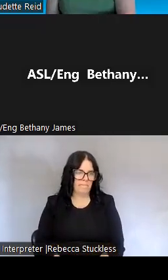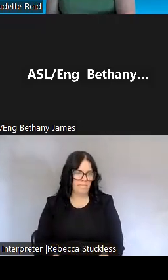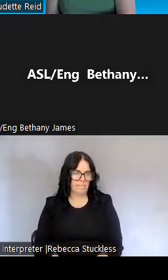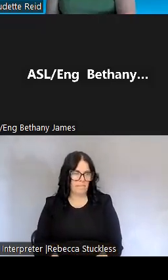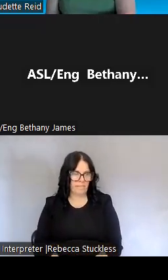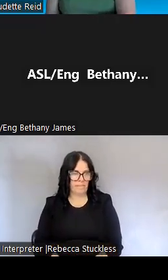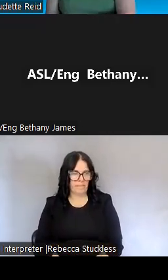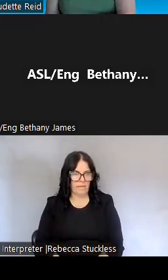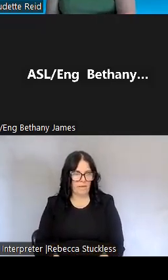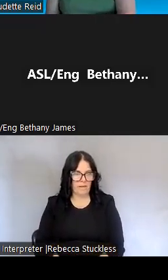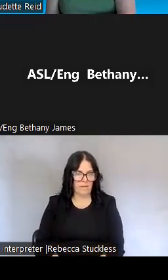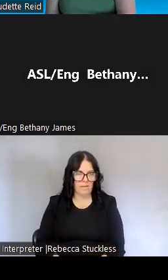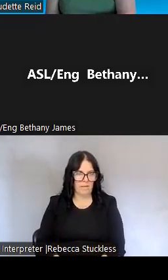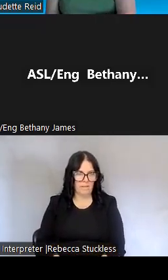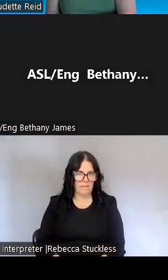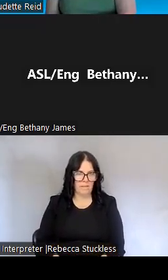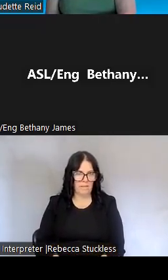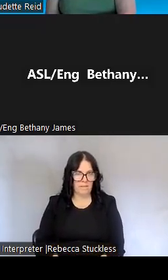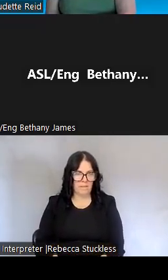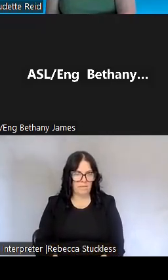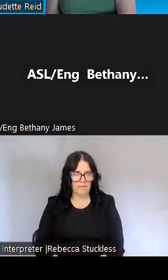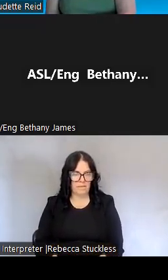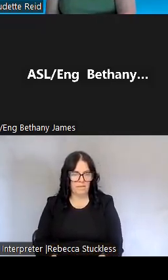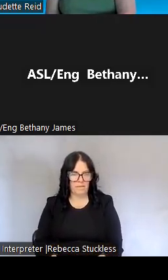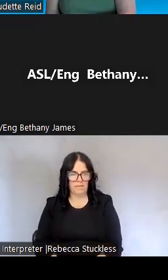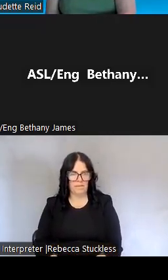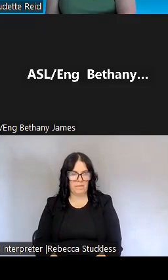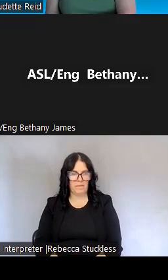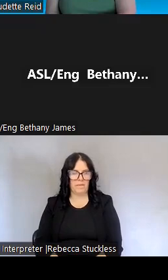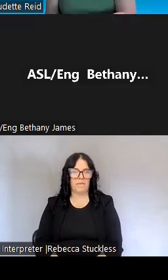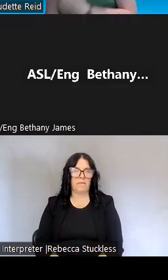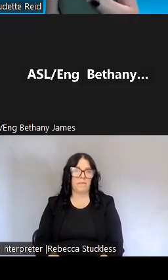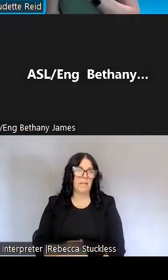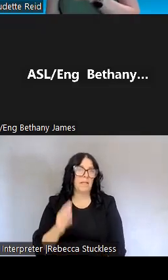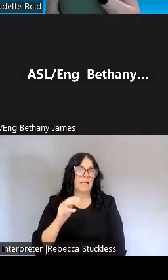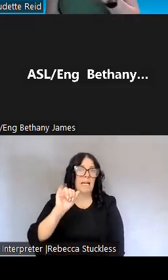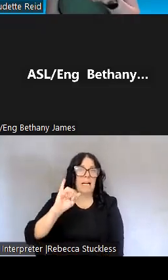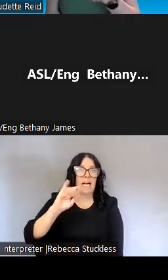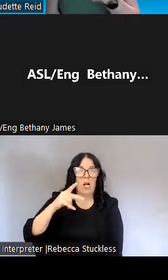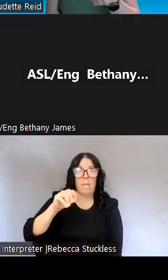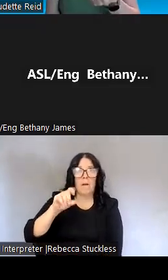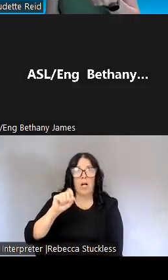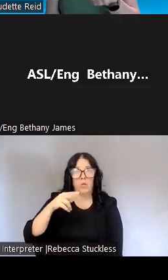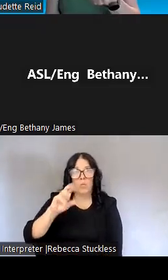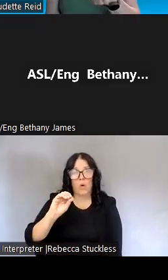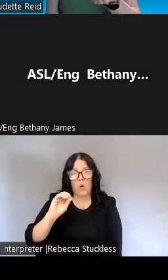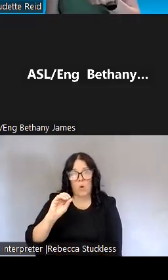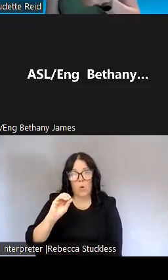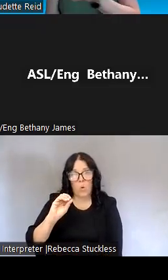Personalized audio for AirPod Pro. AirPods Pro is a particular type of